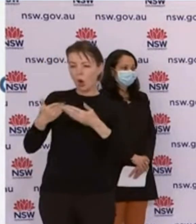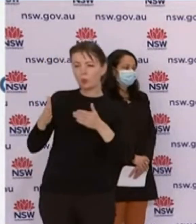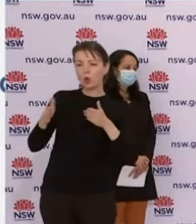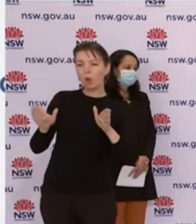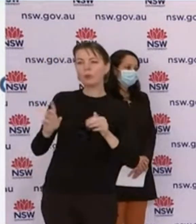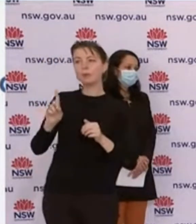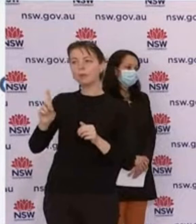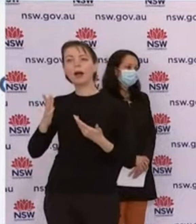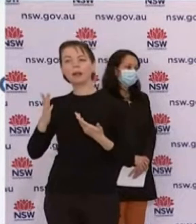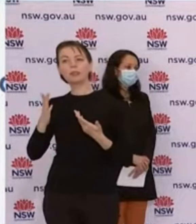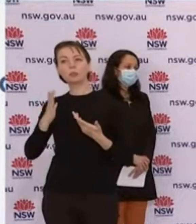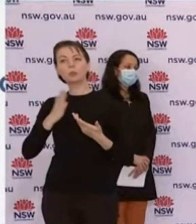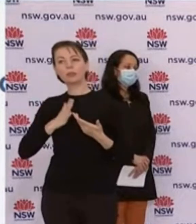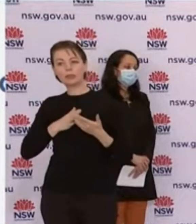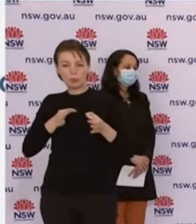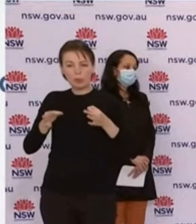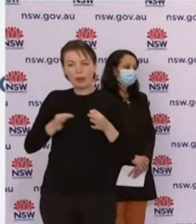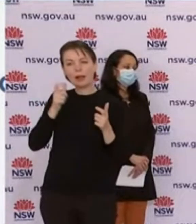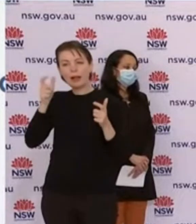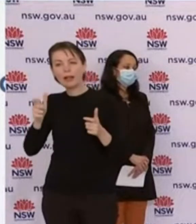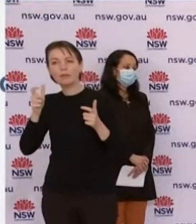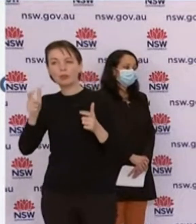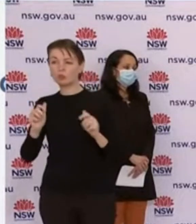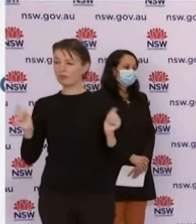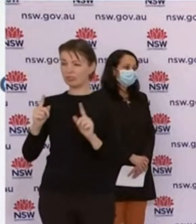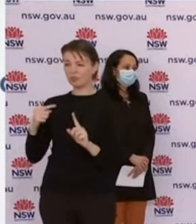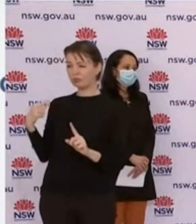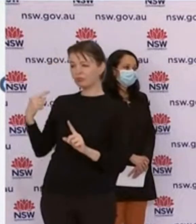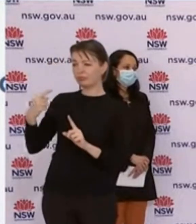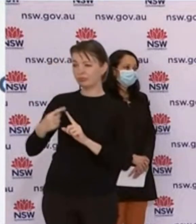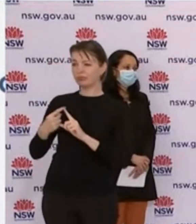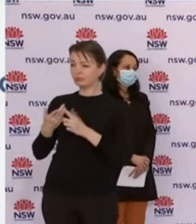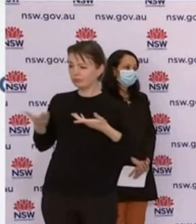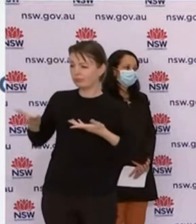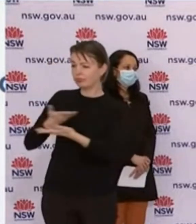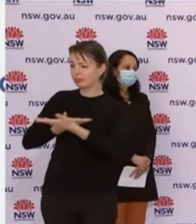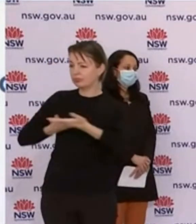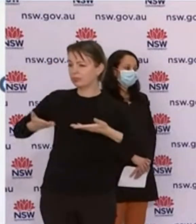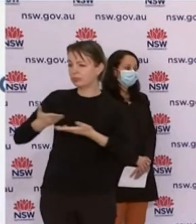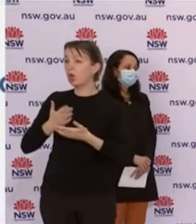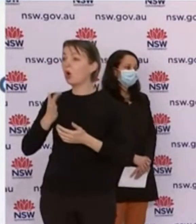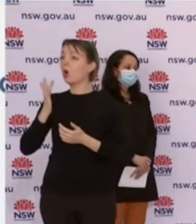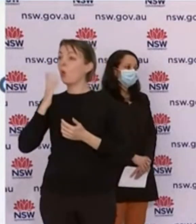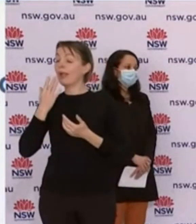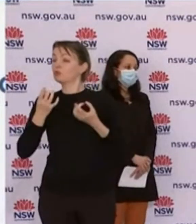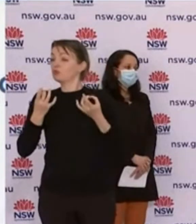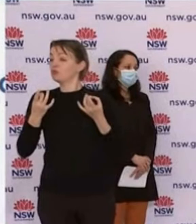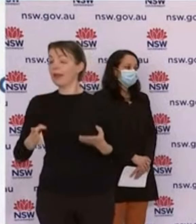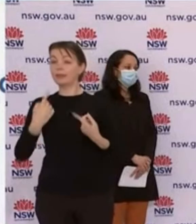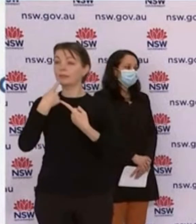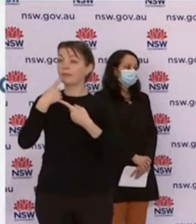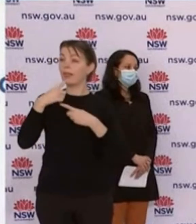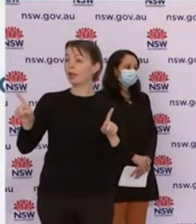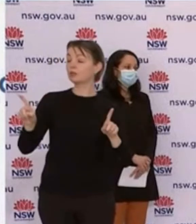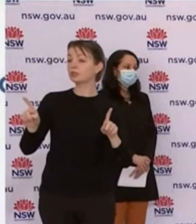industry to work with us, and it's no secret we've been on that journey. And when we're in a position to provide a bit more detail around what life will look like at